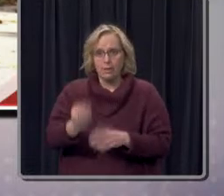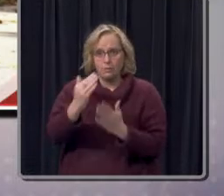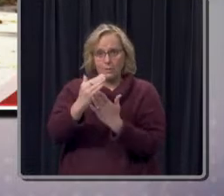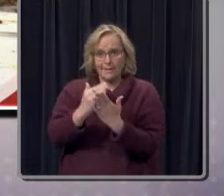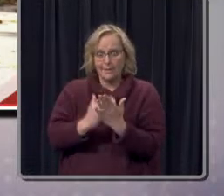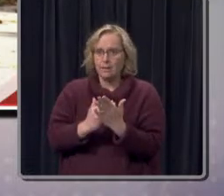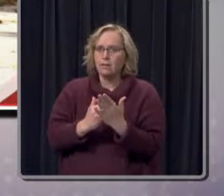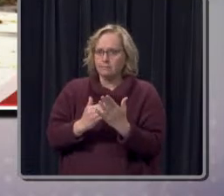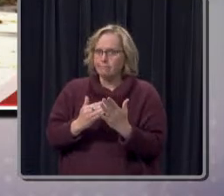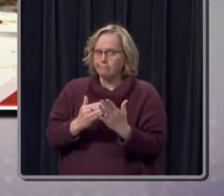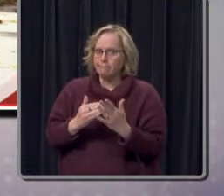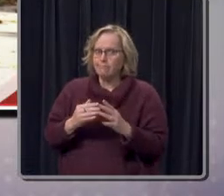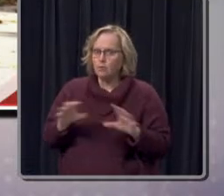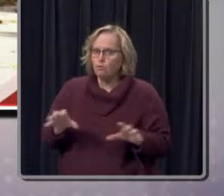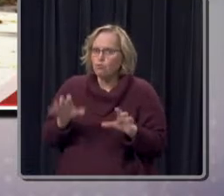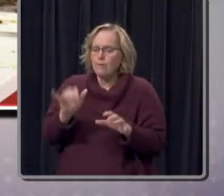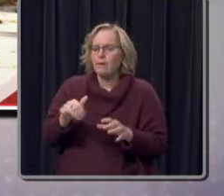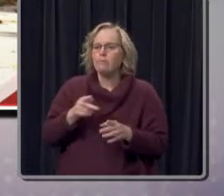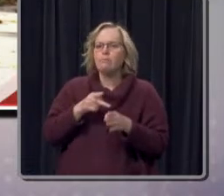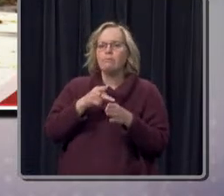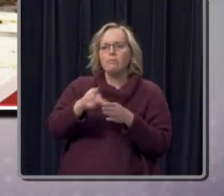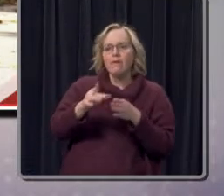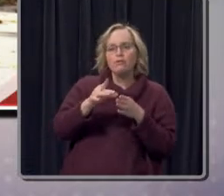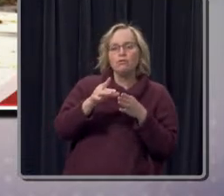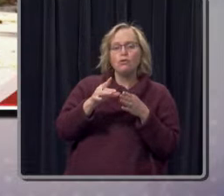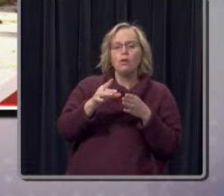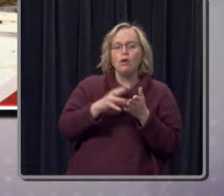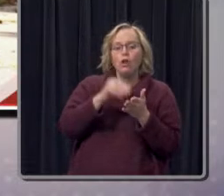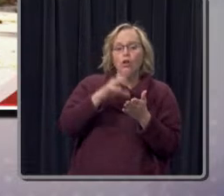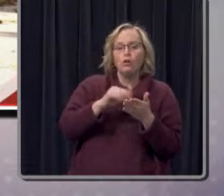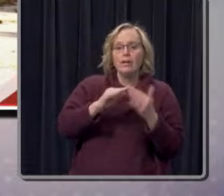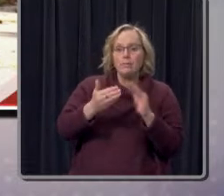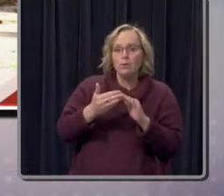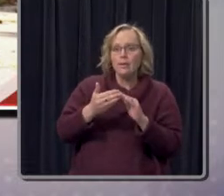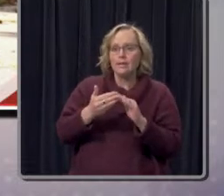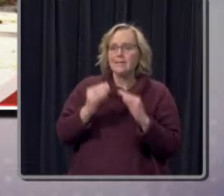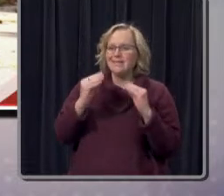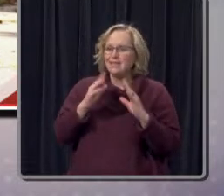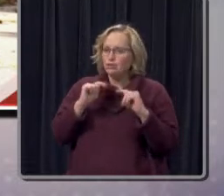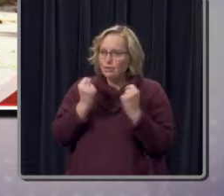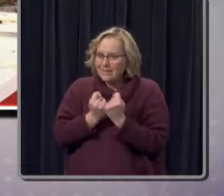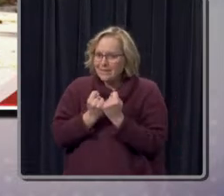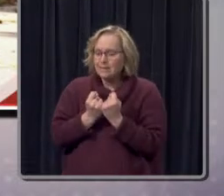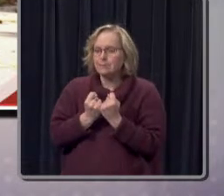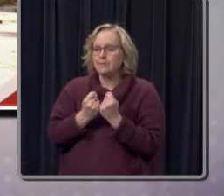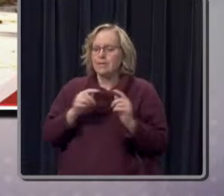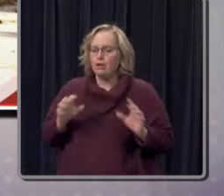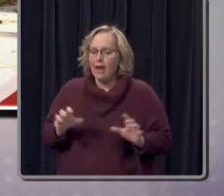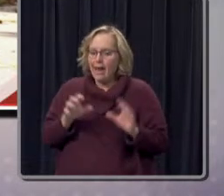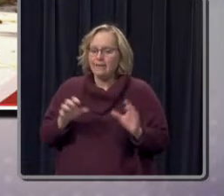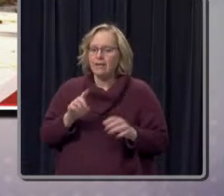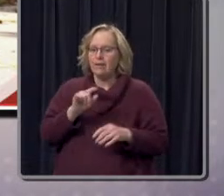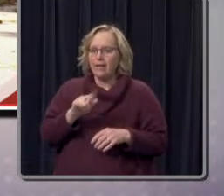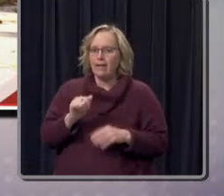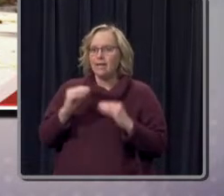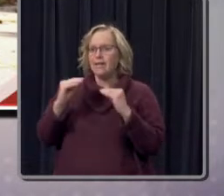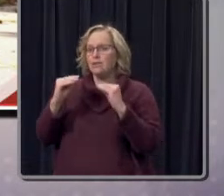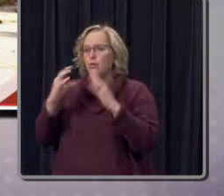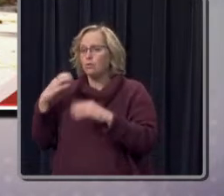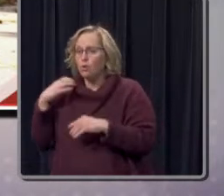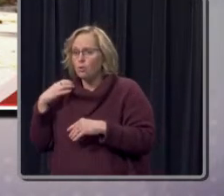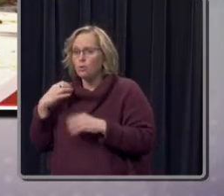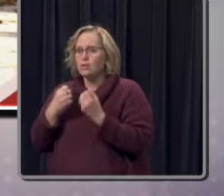course, starting with our professional learning communities, our teams of teachers looking at data and acting on it every single day, our instructional coaches, support